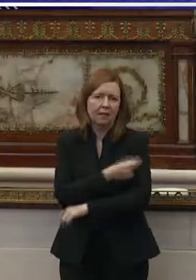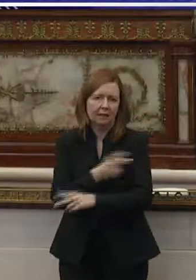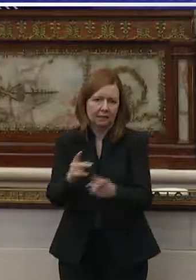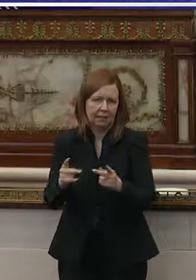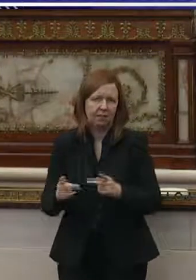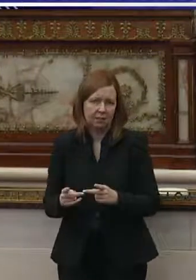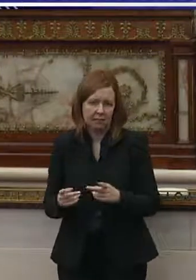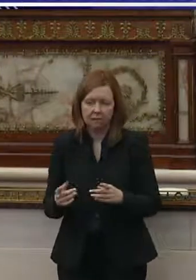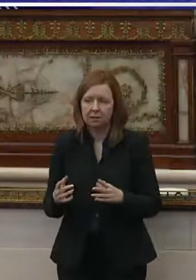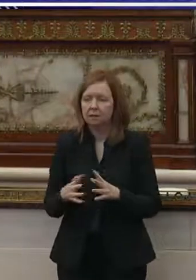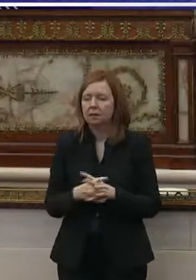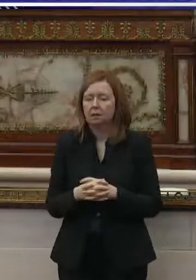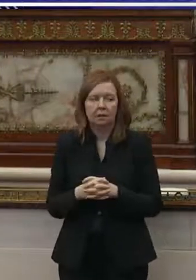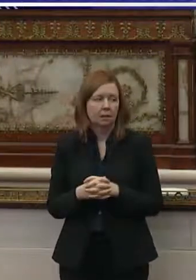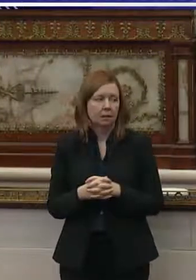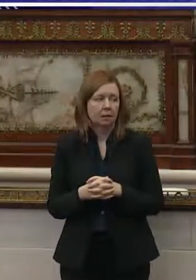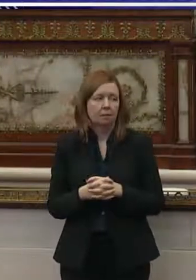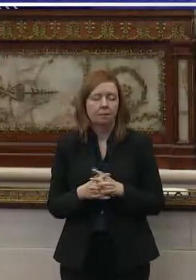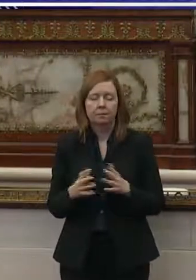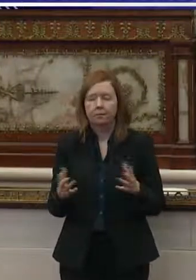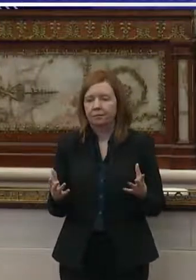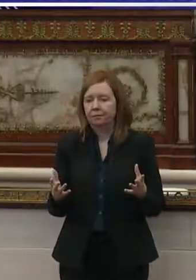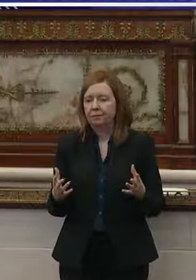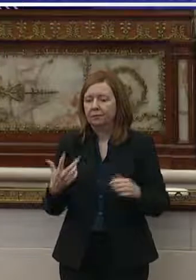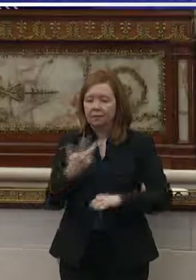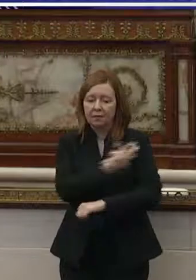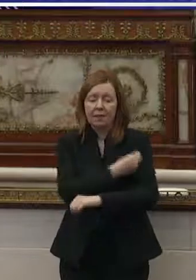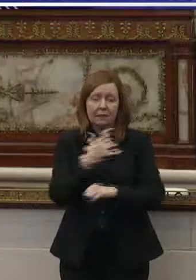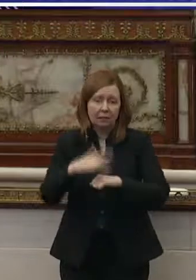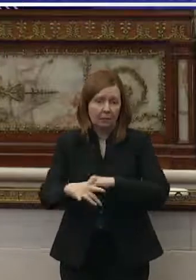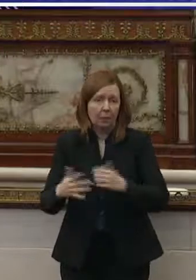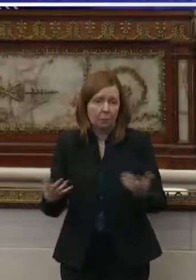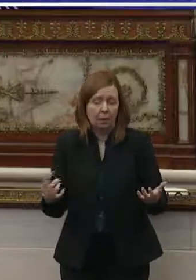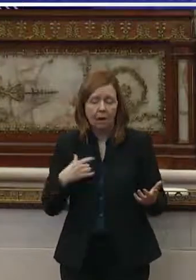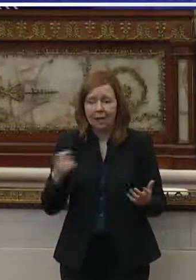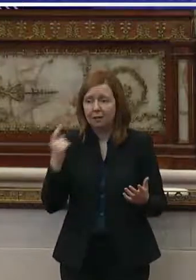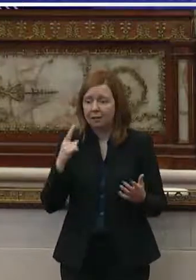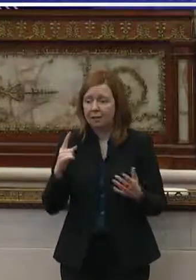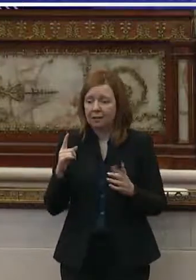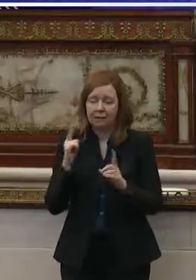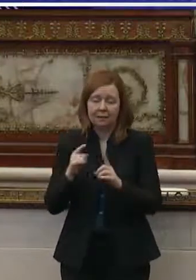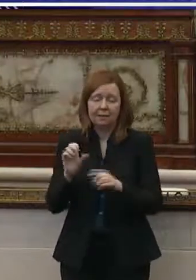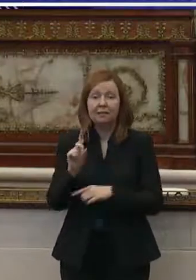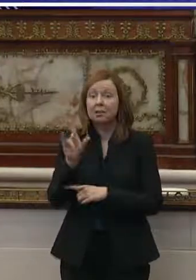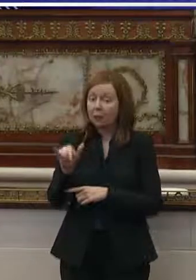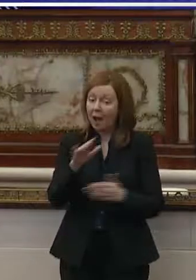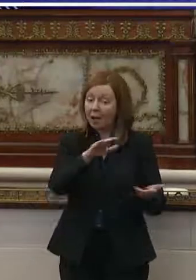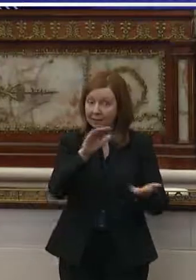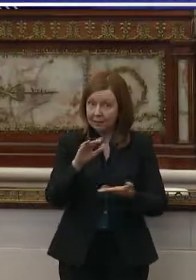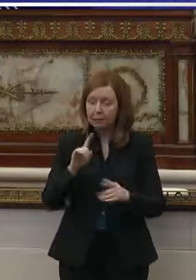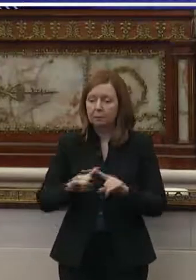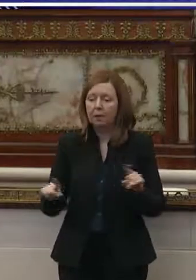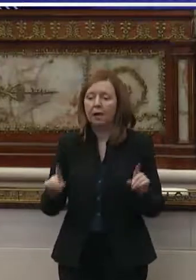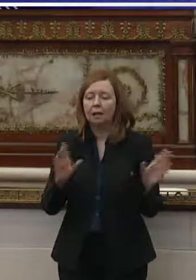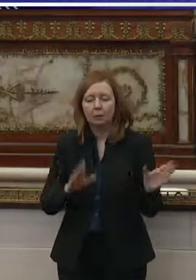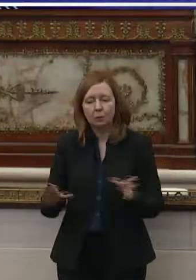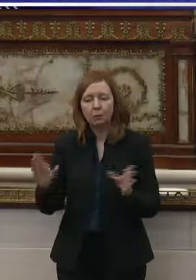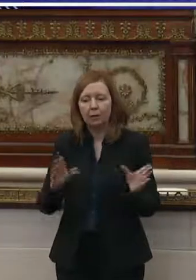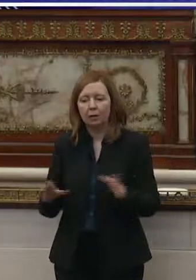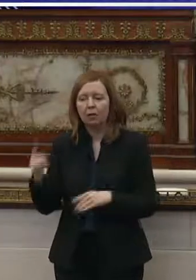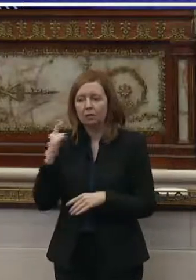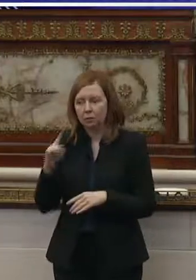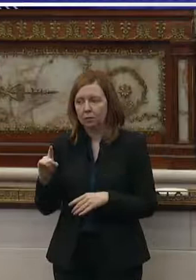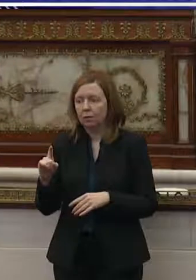sites when the vaccine is available. I understand it's all about the supply, but in preparing